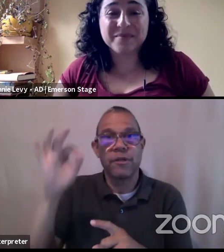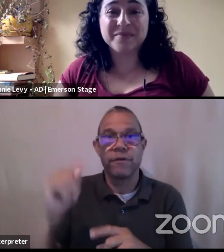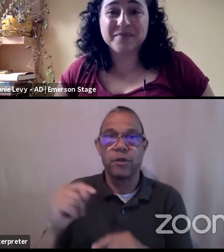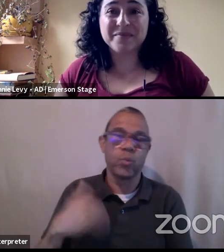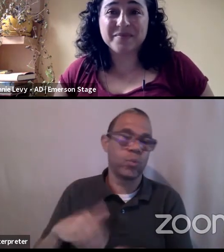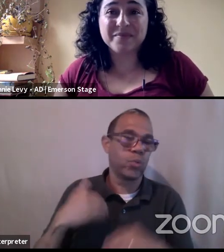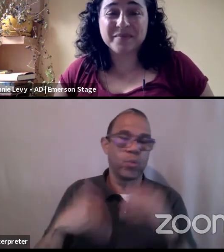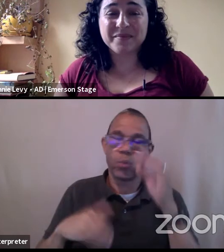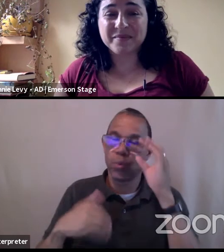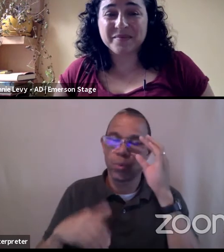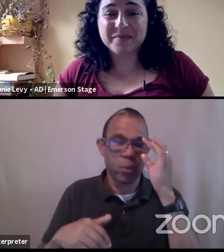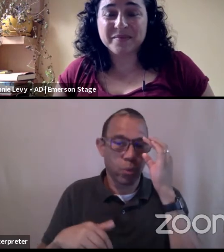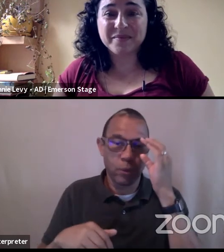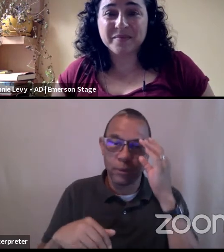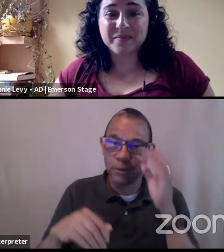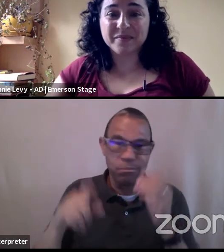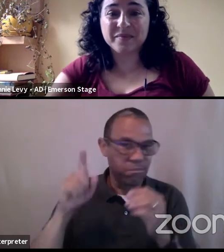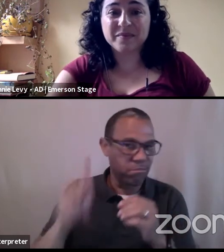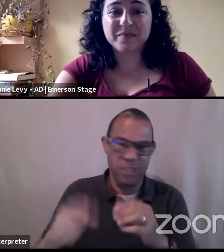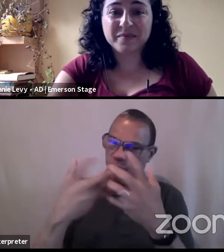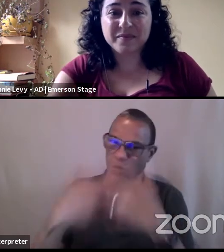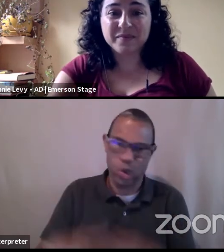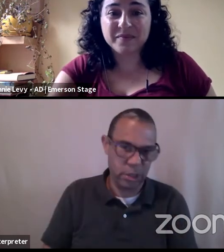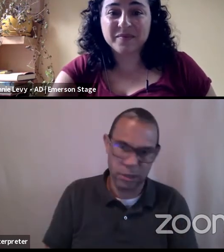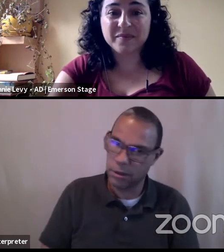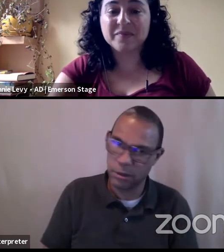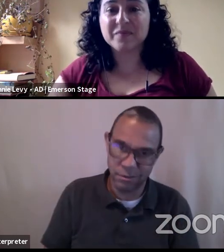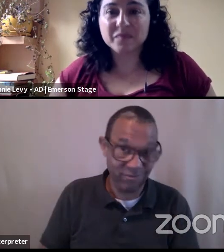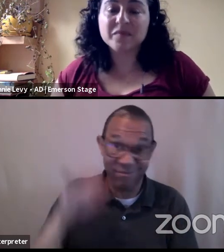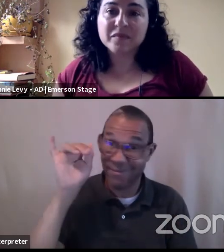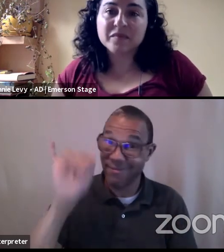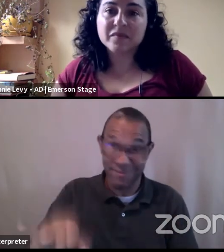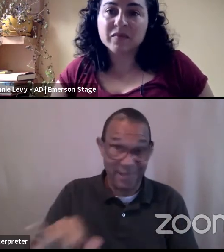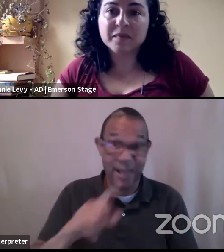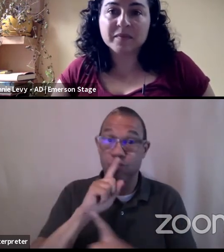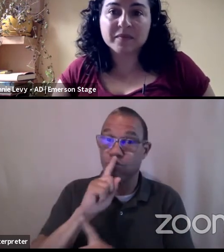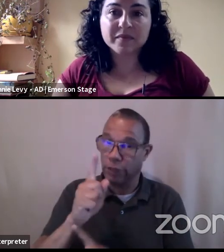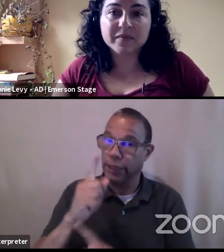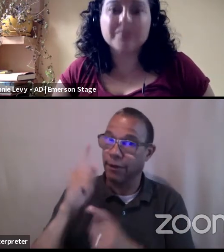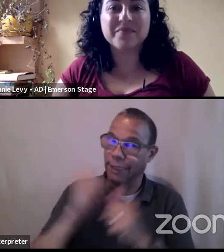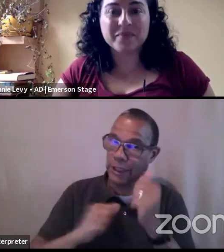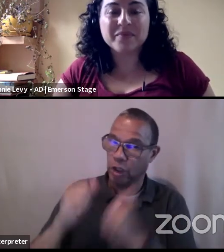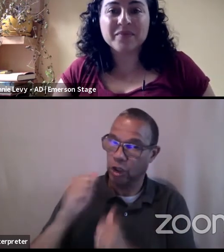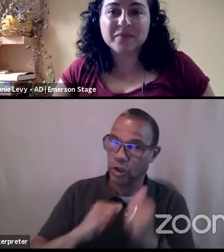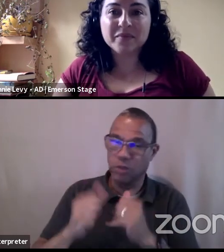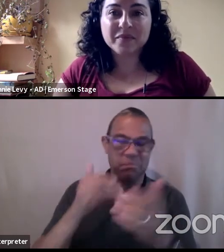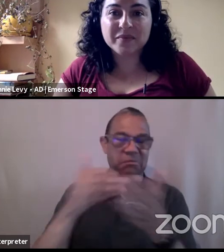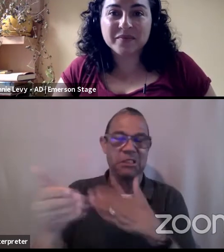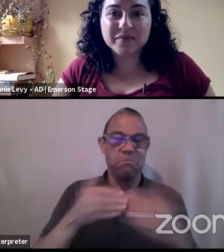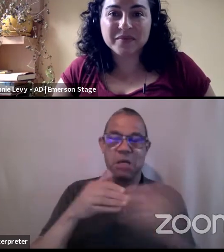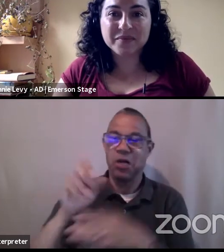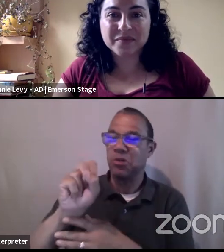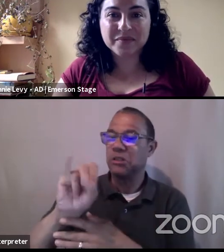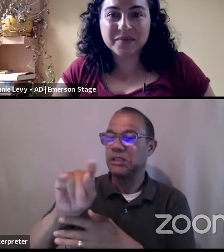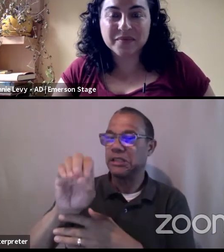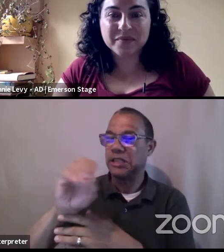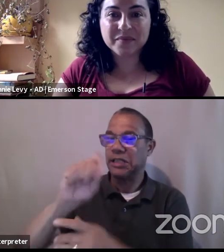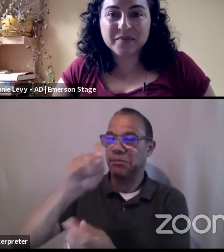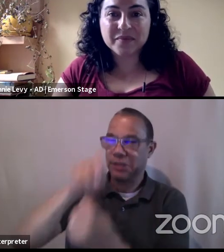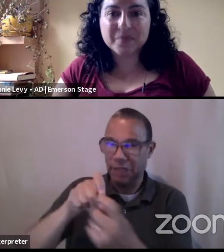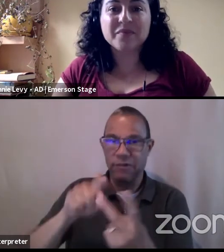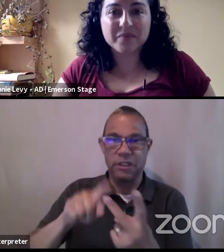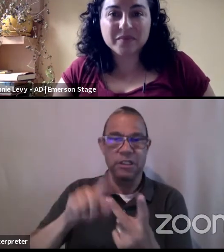and, and I think that this is real theater. It's, it's no matter if it's site specific or it's, uh, uh, I don't know,